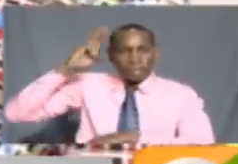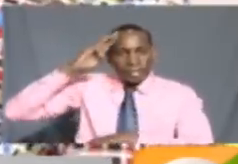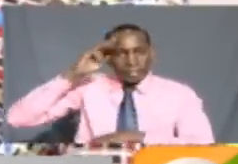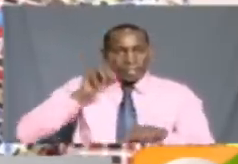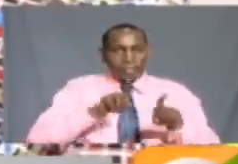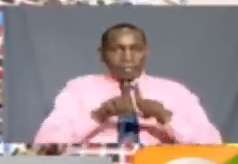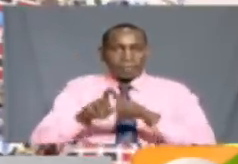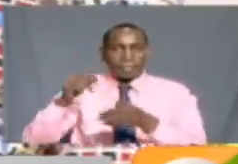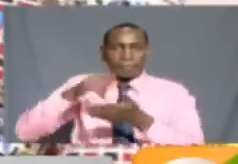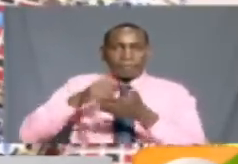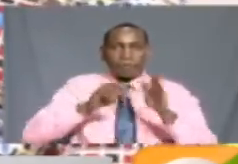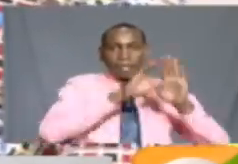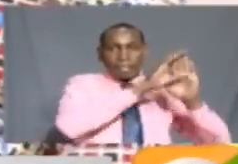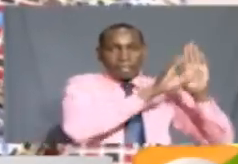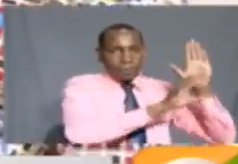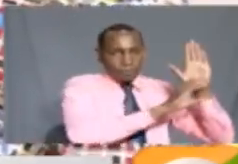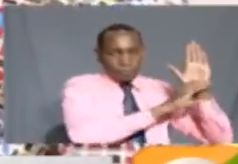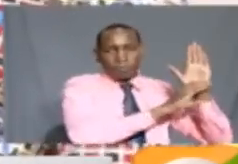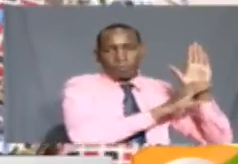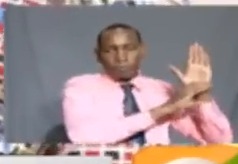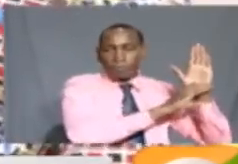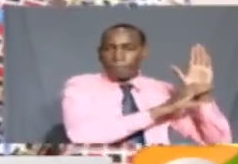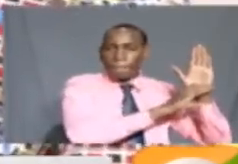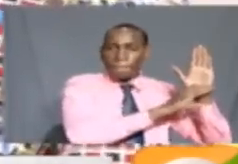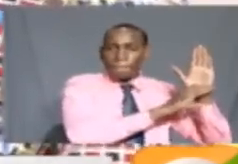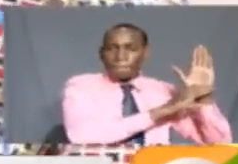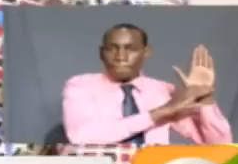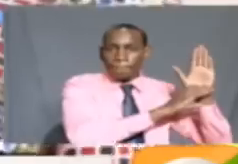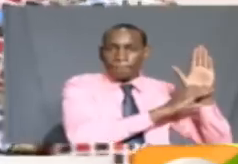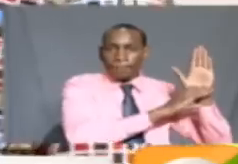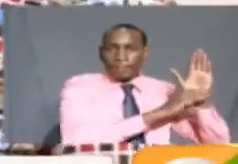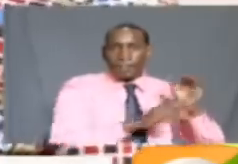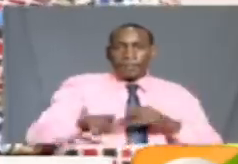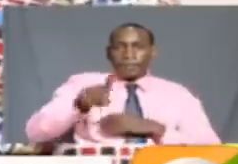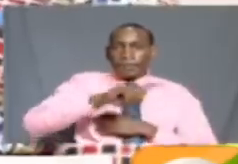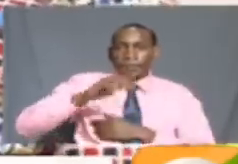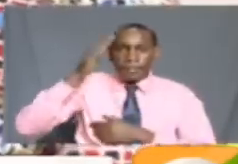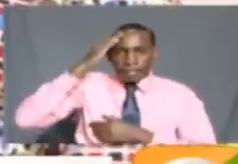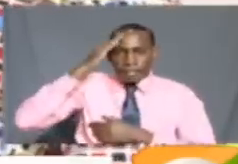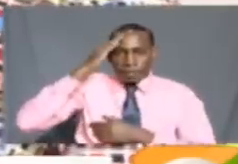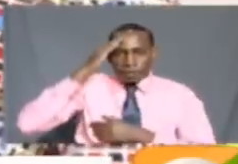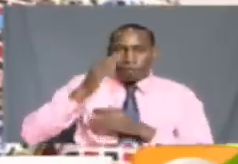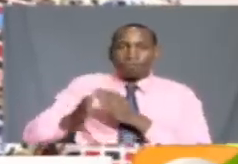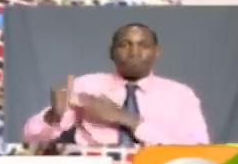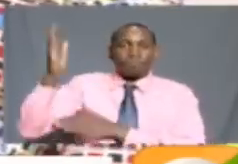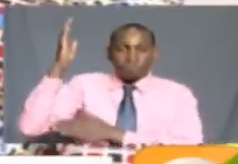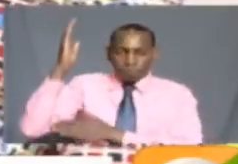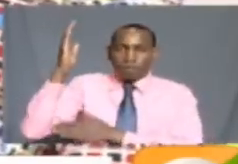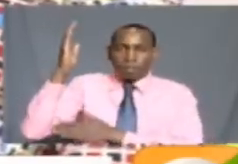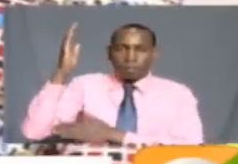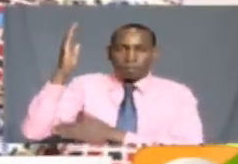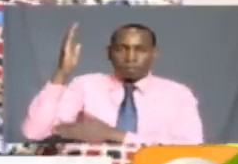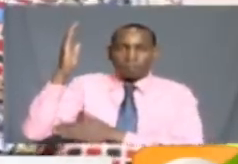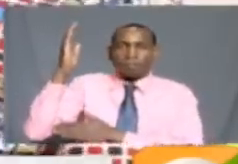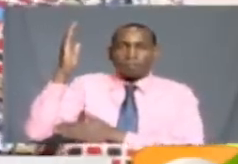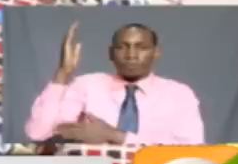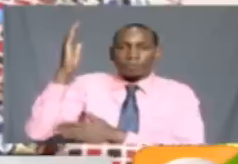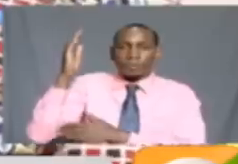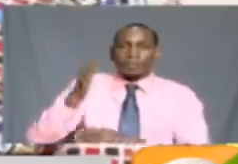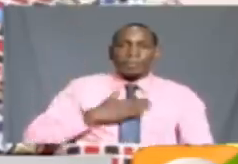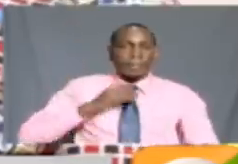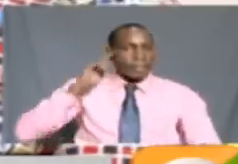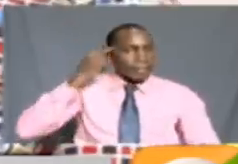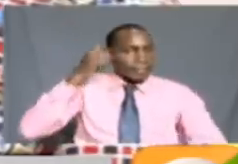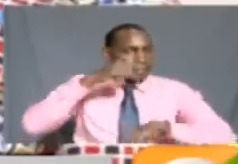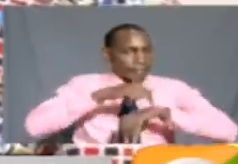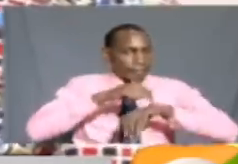also captured in our constitution. And so we acknowledge the supremacy of God in our constitution, in the preamble. I think it's